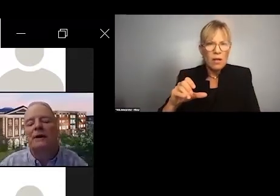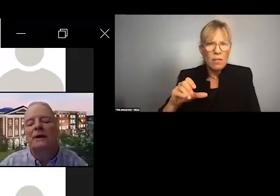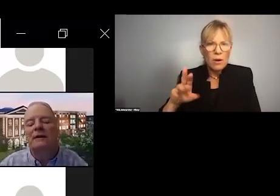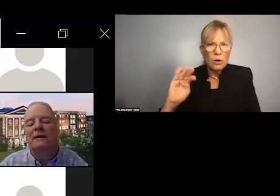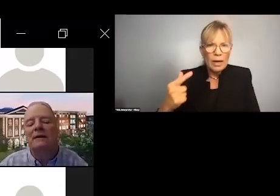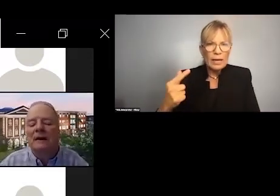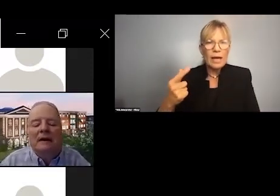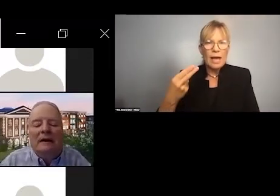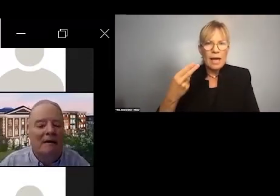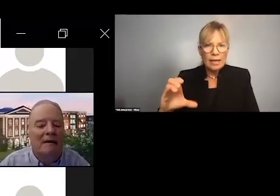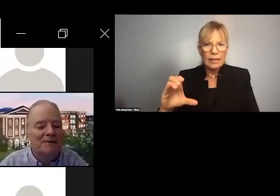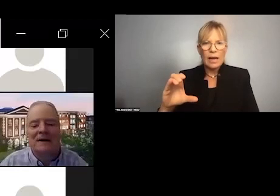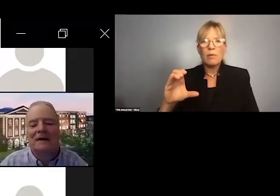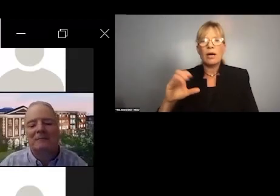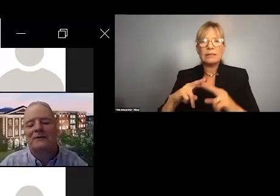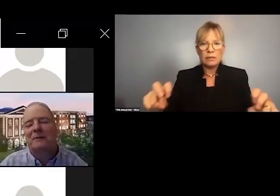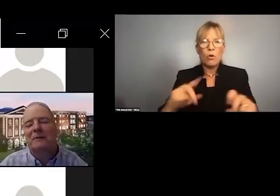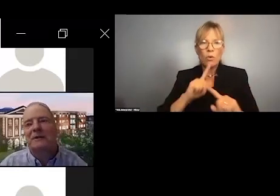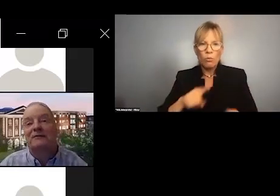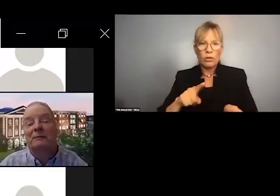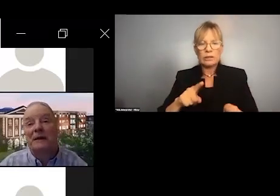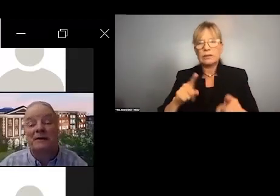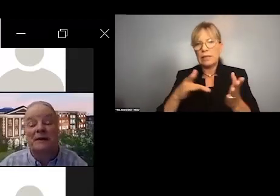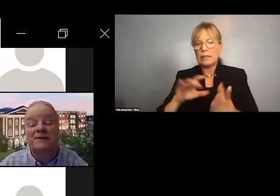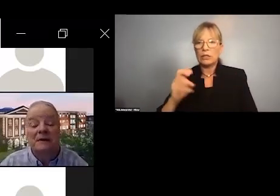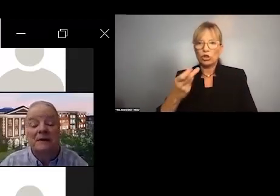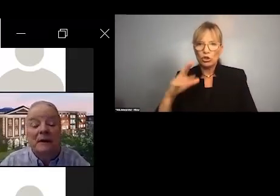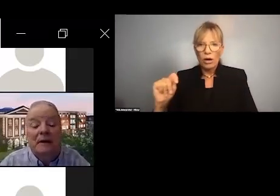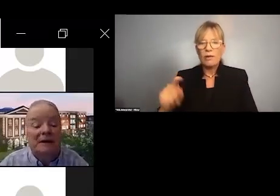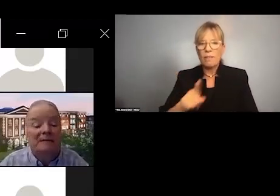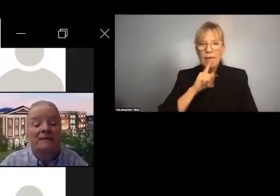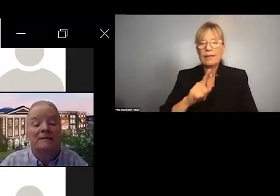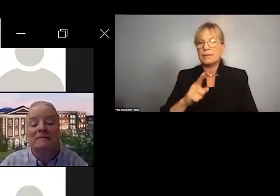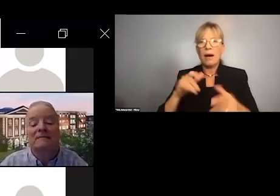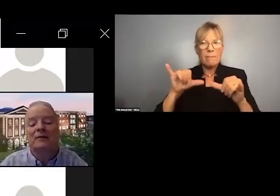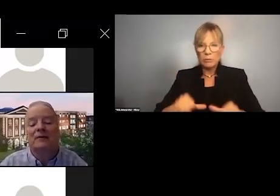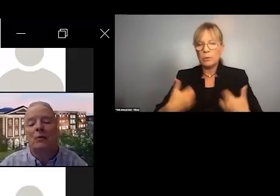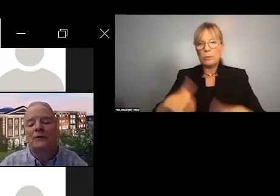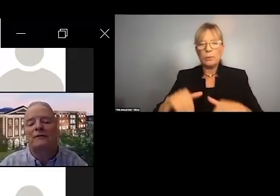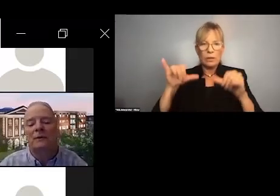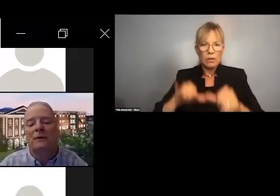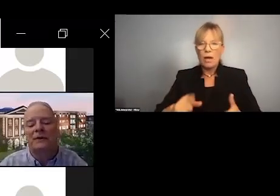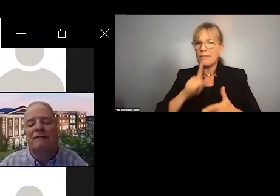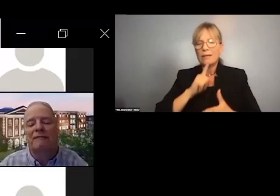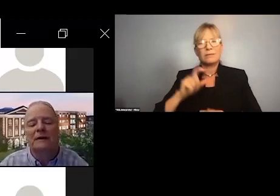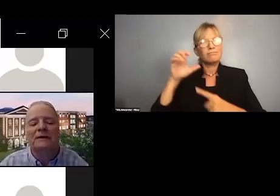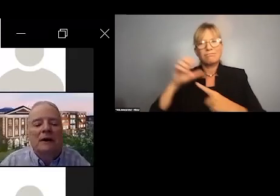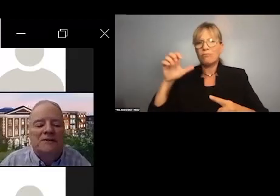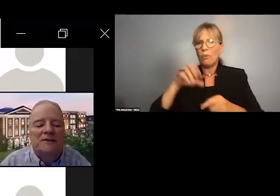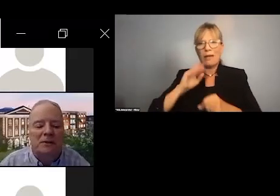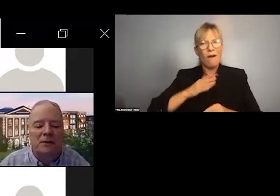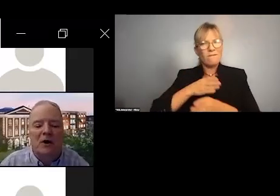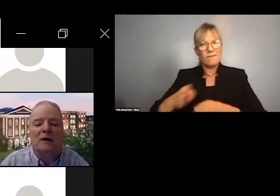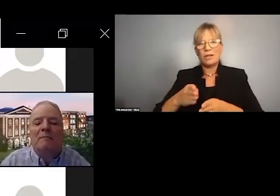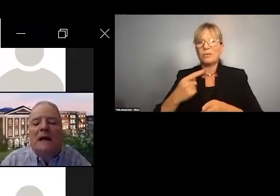and Reporting Technique, outstanding measure of participation that's been so wonderful within the field